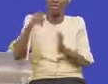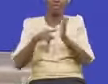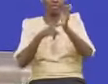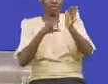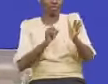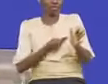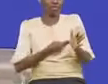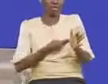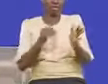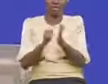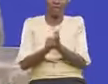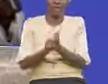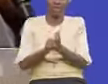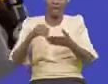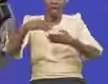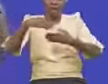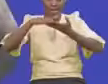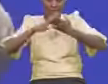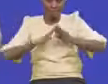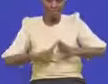Otsa vulela mafiami.